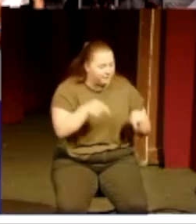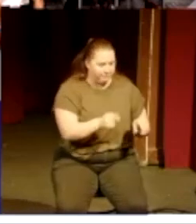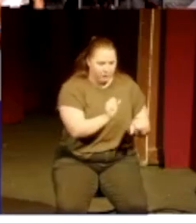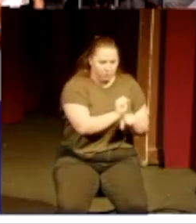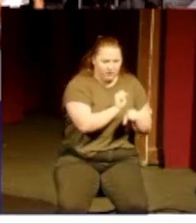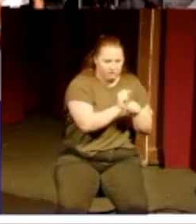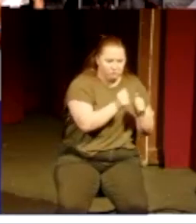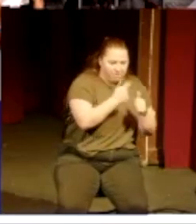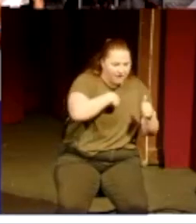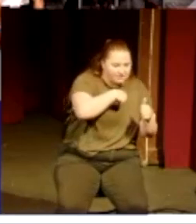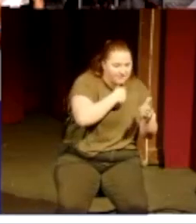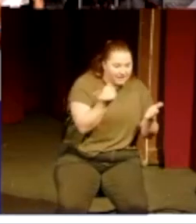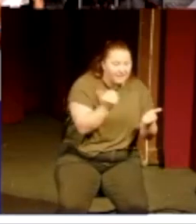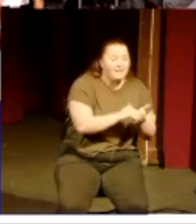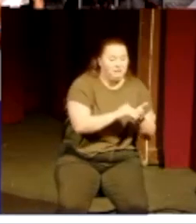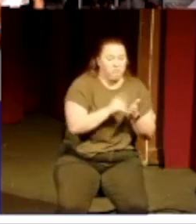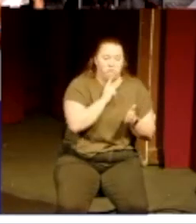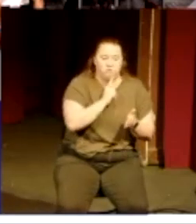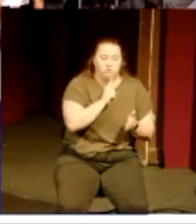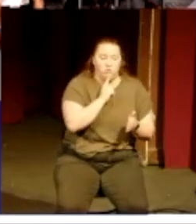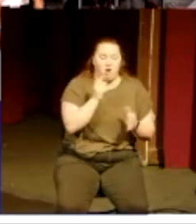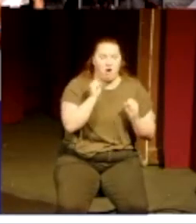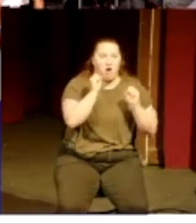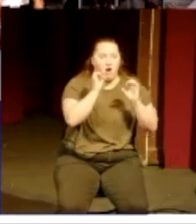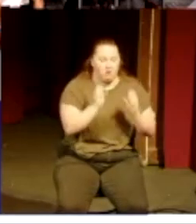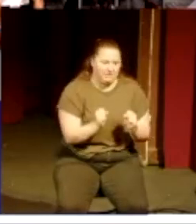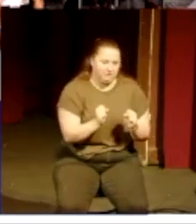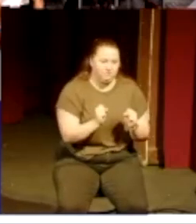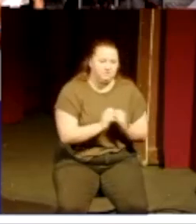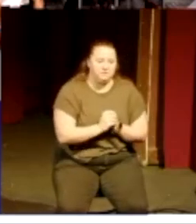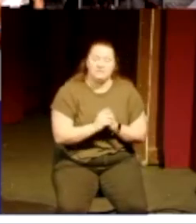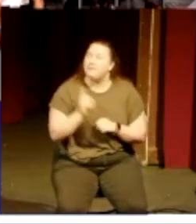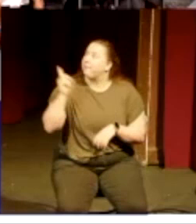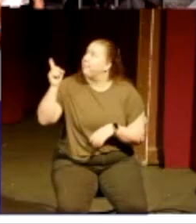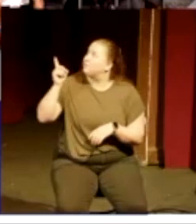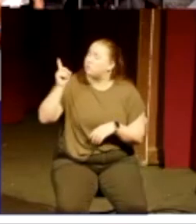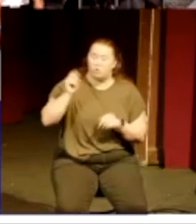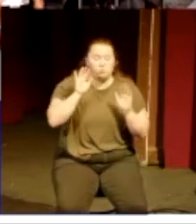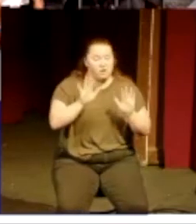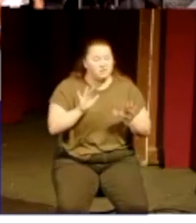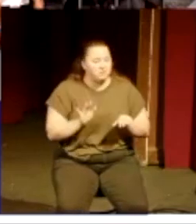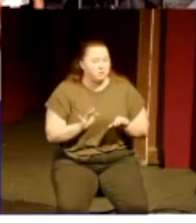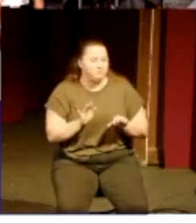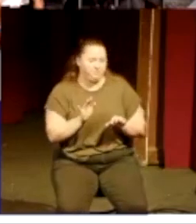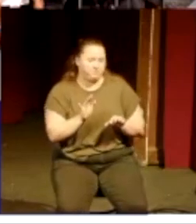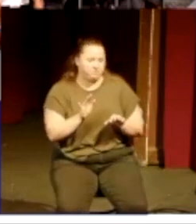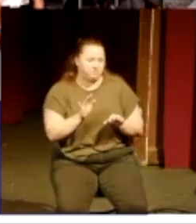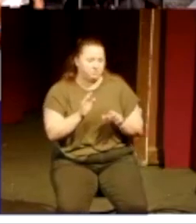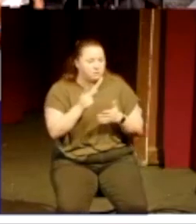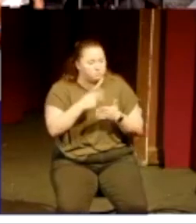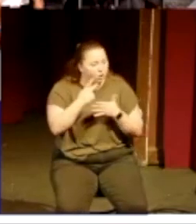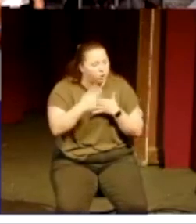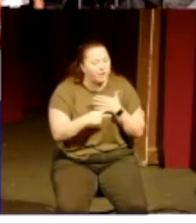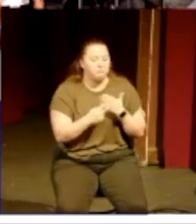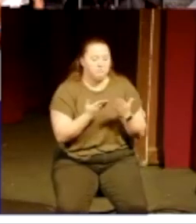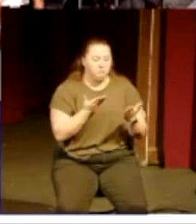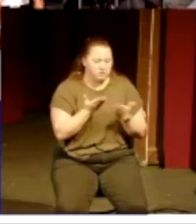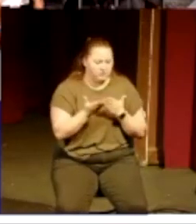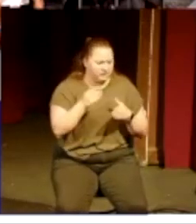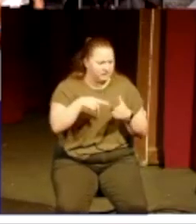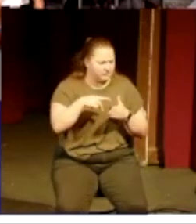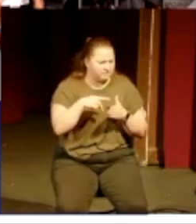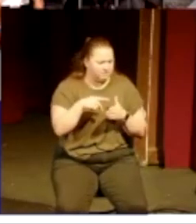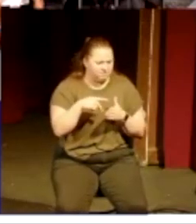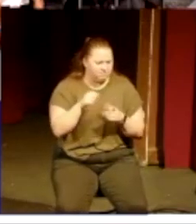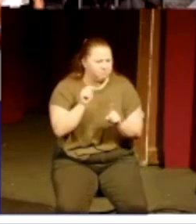awesome. And then the rest of these students just had a wonderful time. This is a program that's growing and we're really serving this population of students. We've